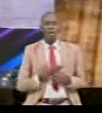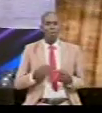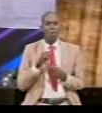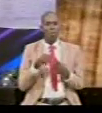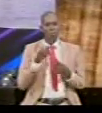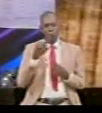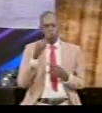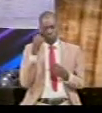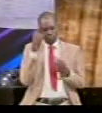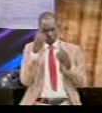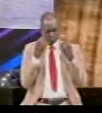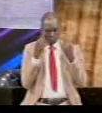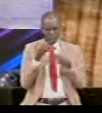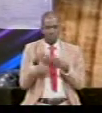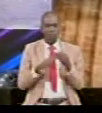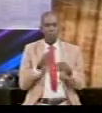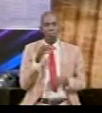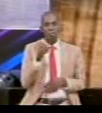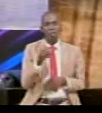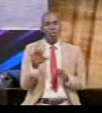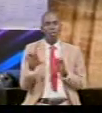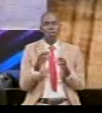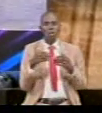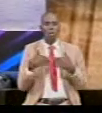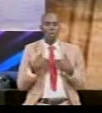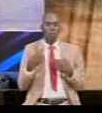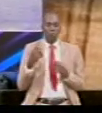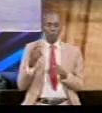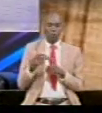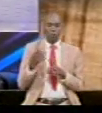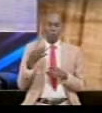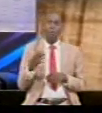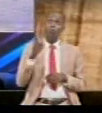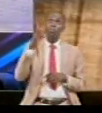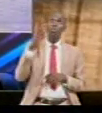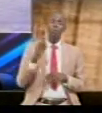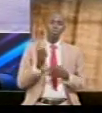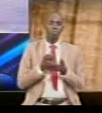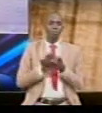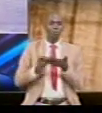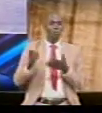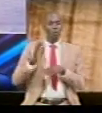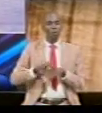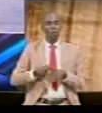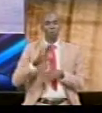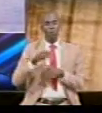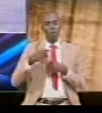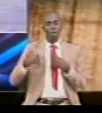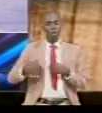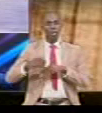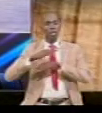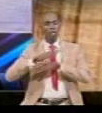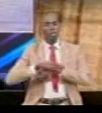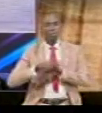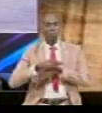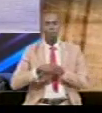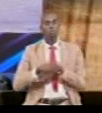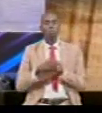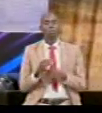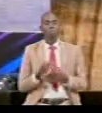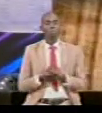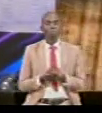yourself, you have the word of God written on the table of your heart. What God delights